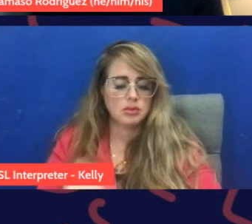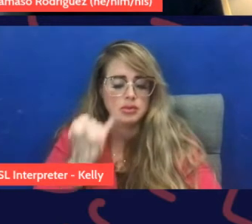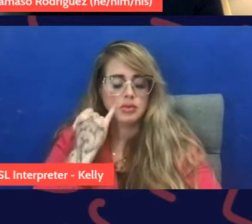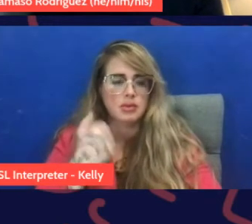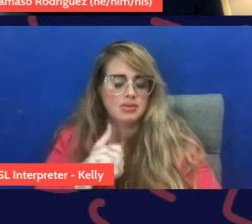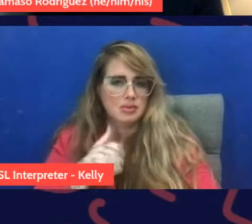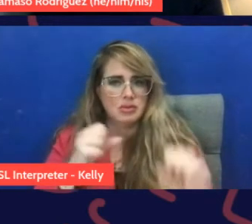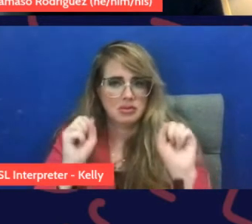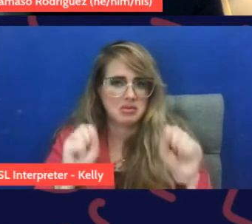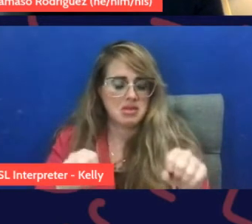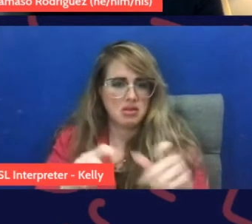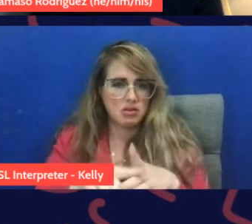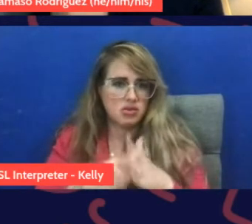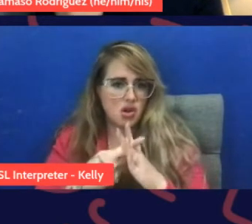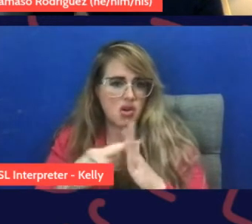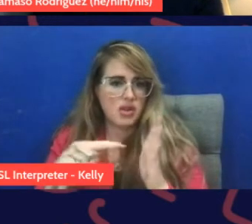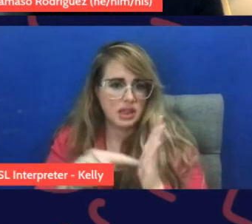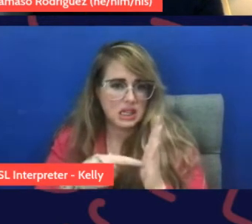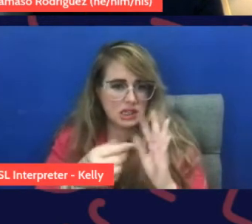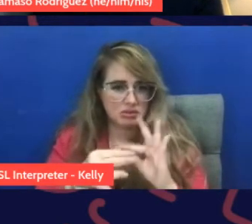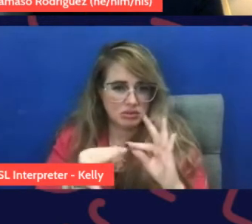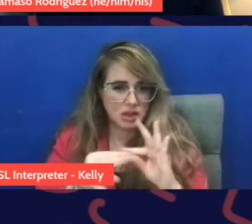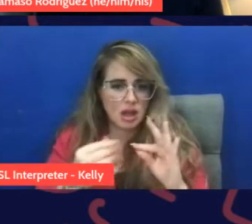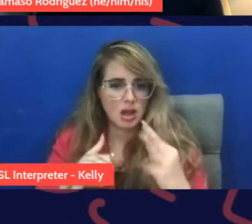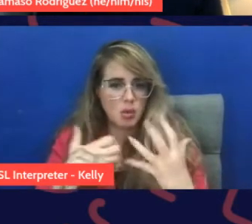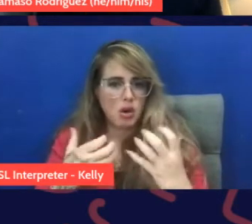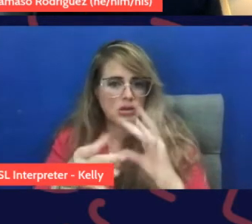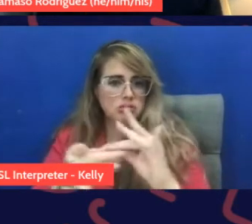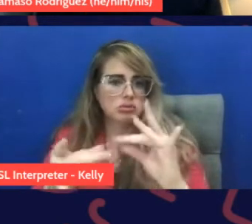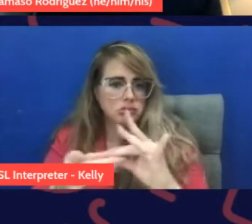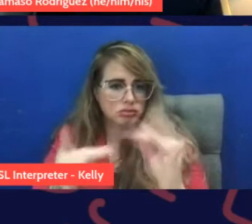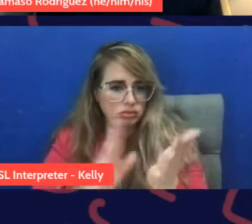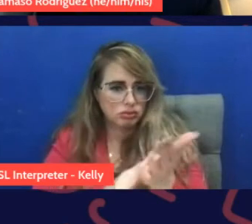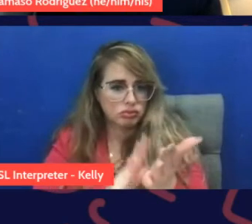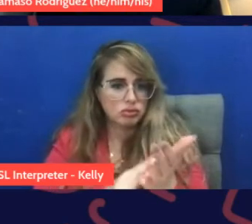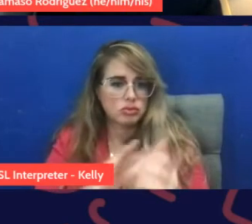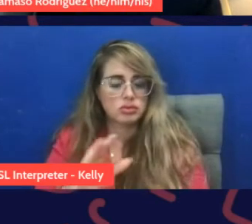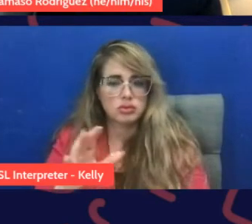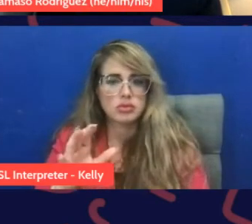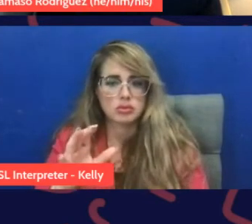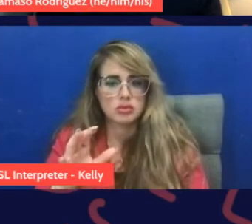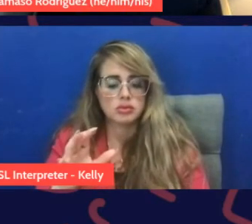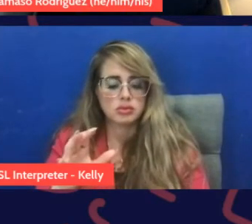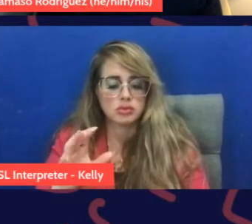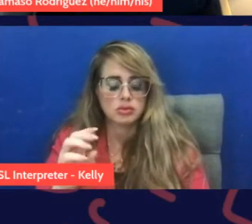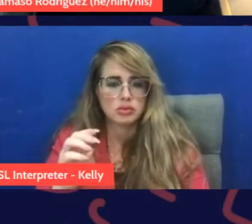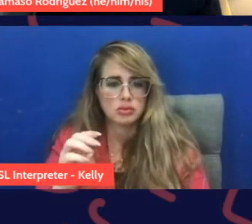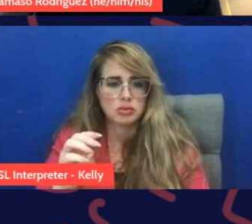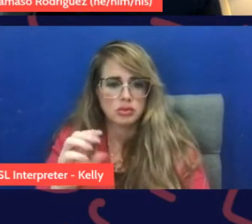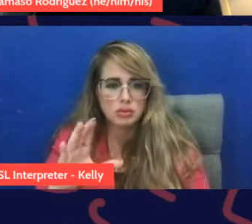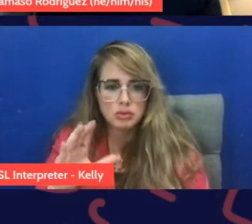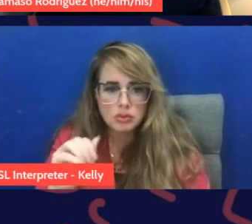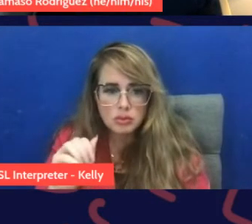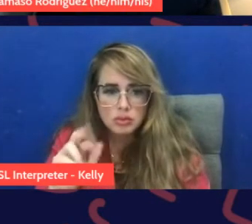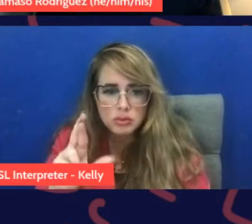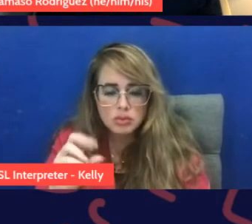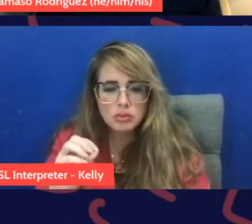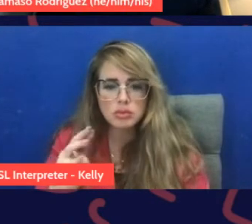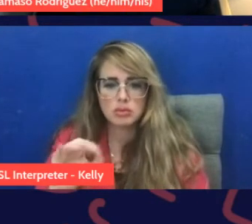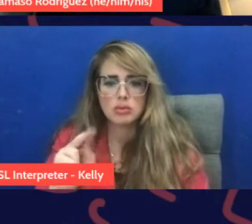If I can sort of start this off, and I wanted to shout out, actually, Caramia, one of the